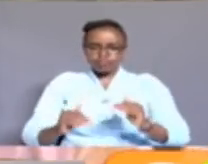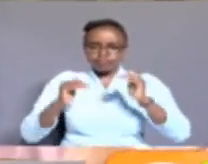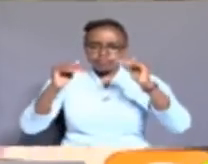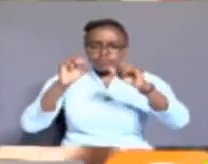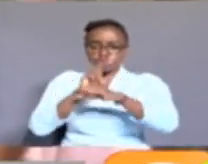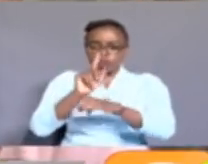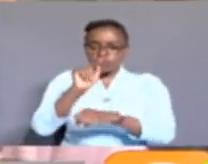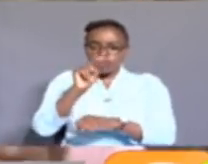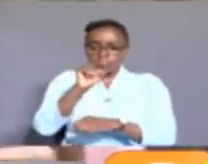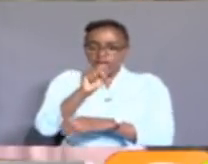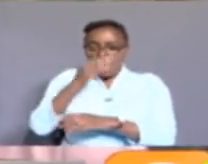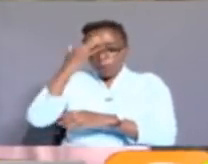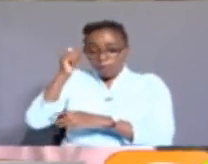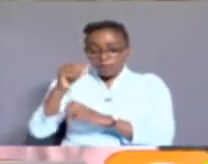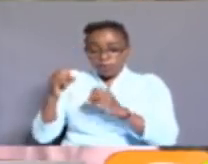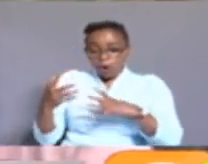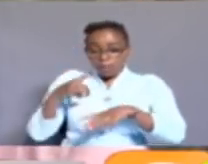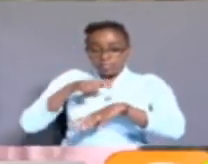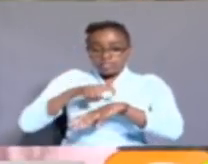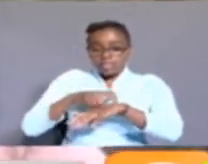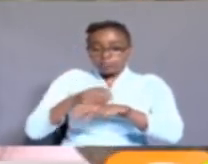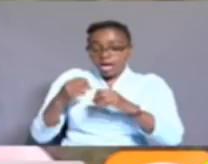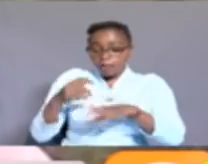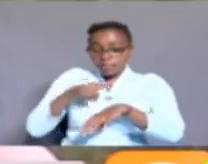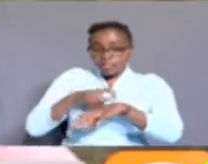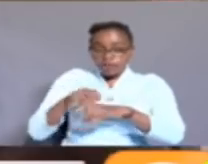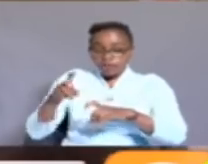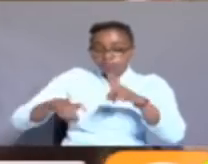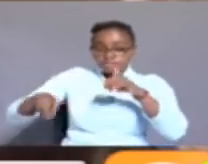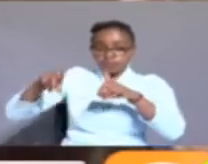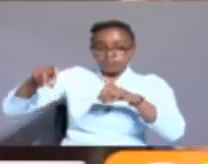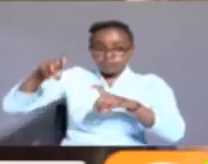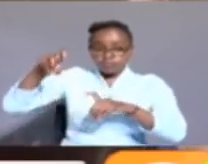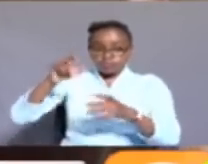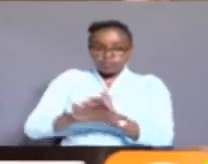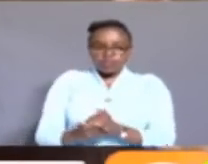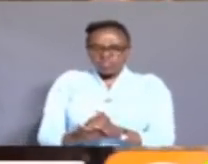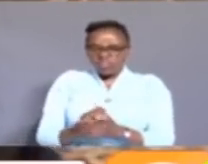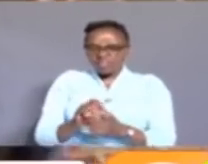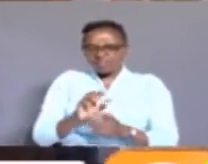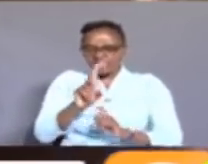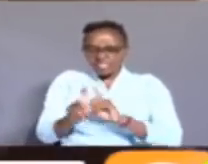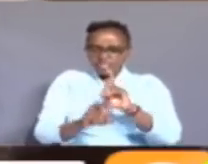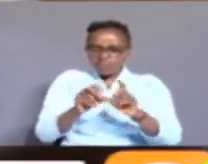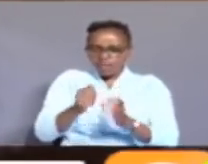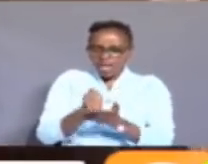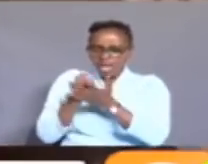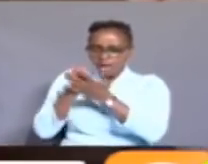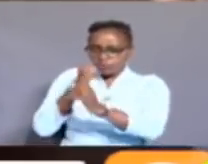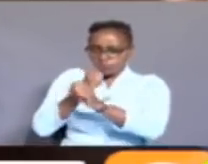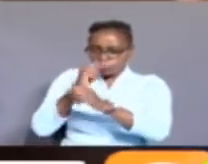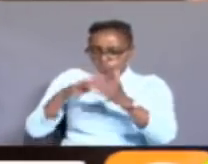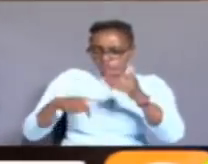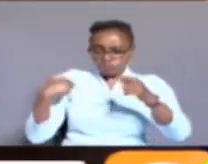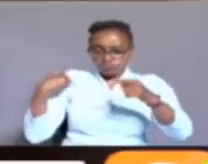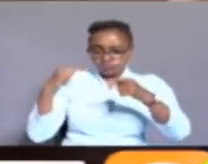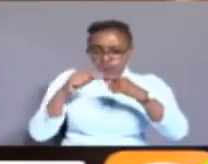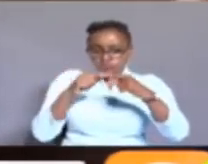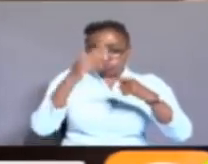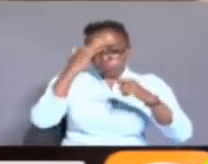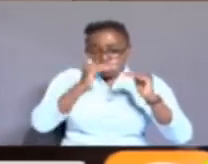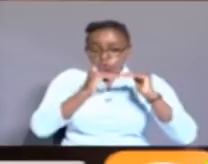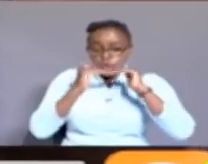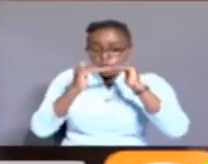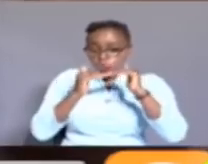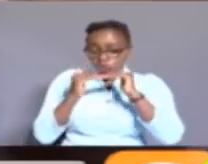I don't know how many times are those, almost 5 times. Increase in yield. Soil testing enables the farmer to do the following. One, to know the levels of